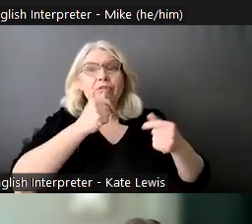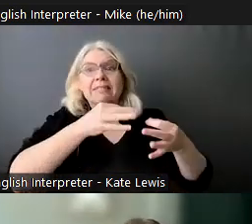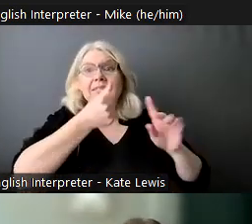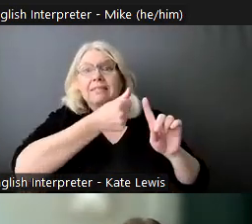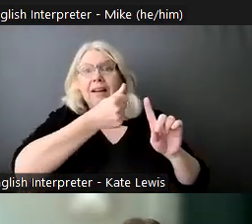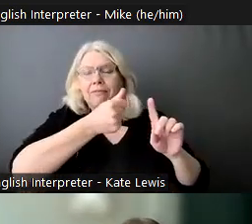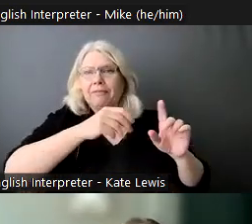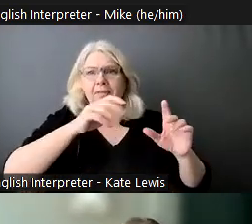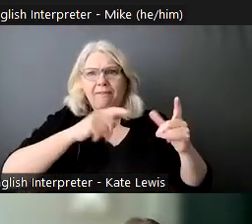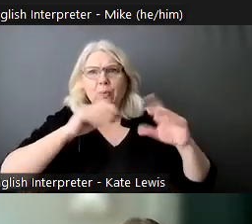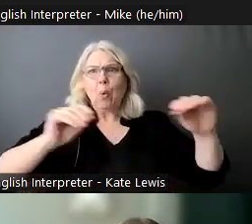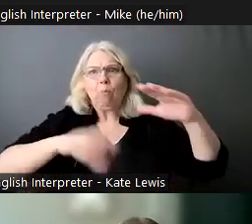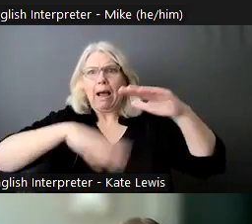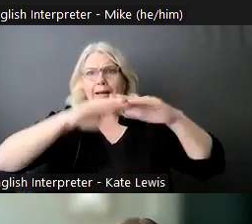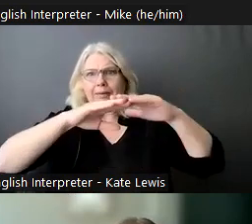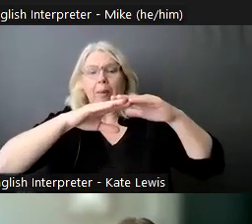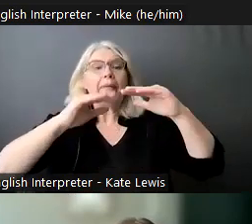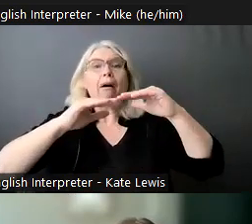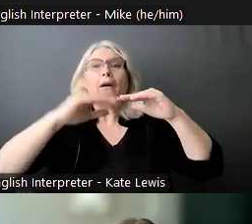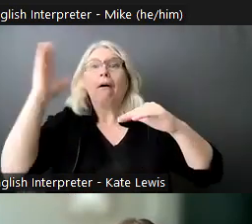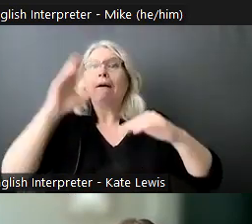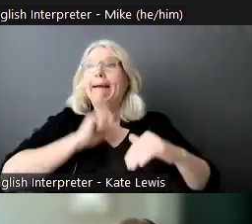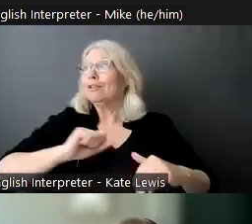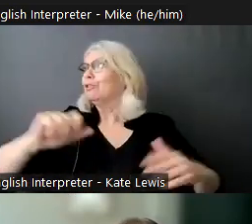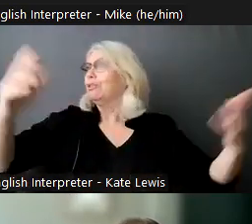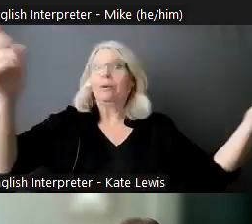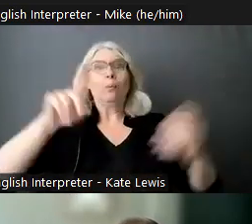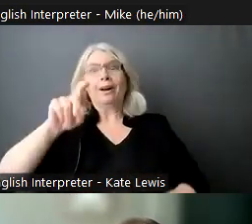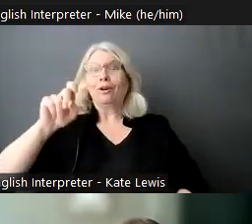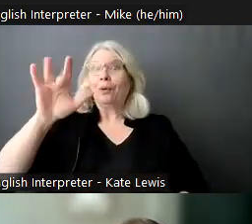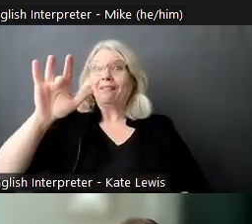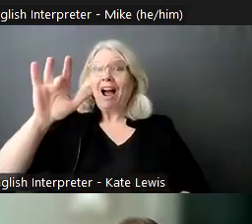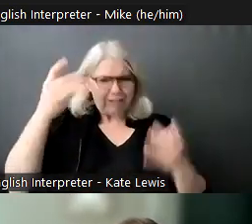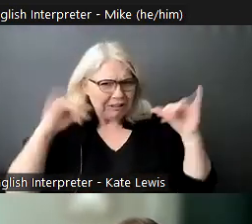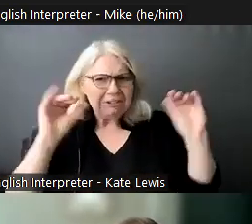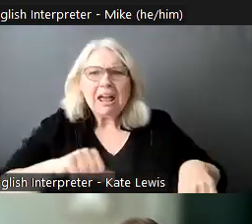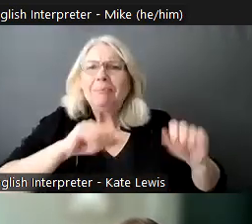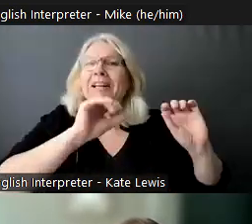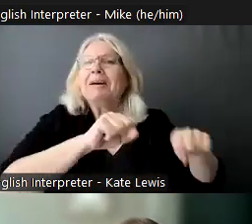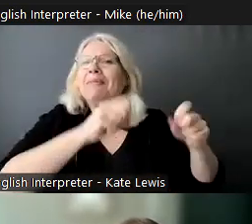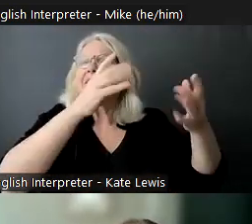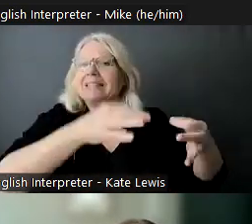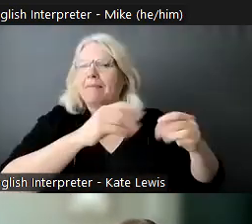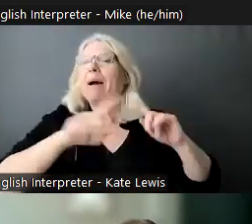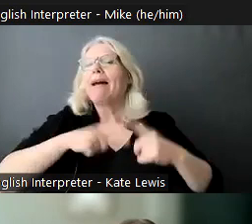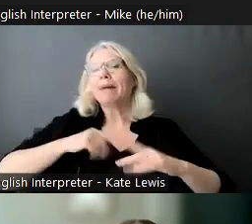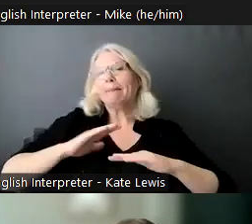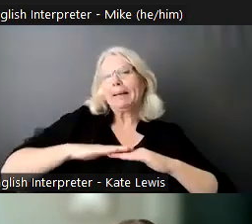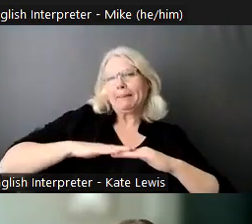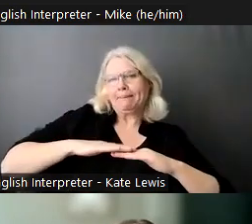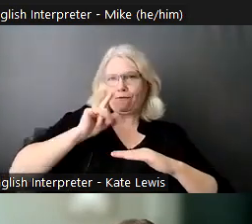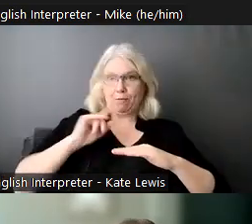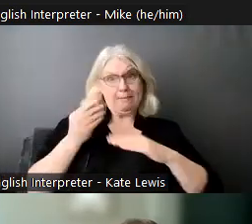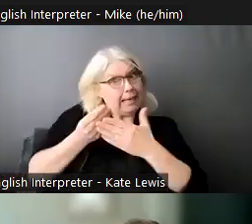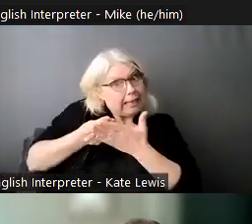matter. There is no upper limit in age to capacity. The lower limit for money is